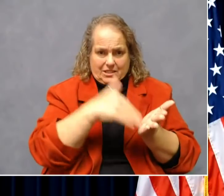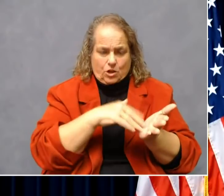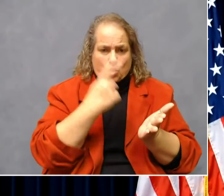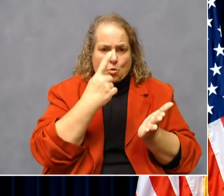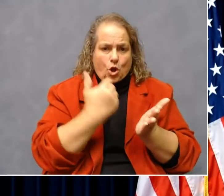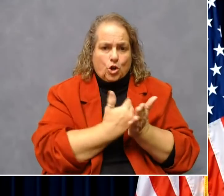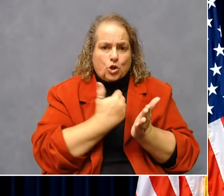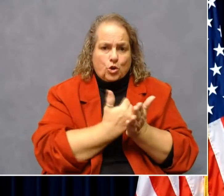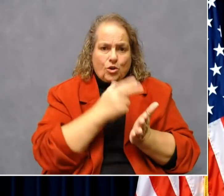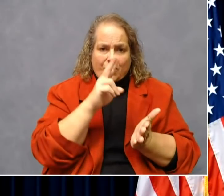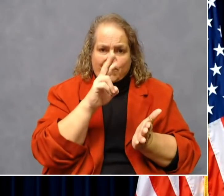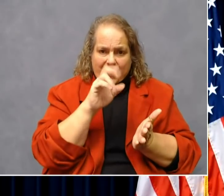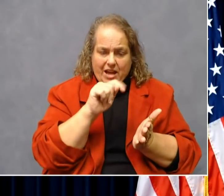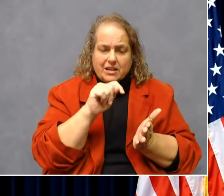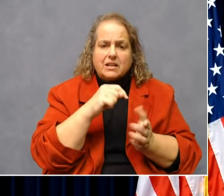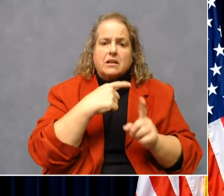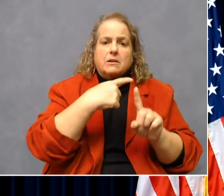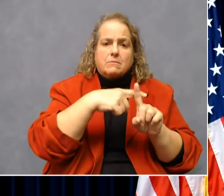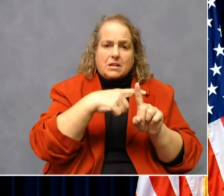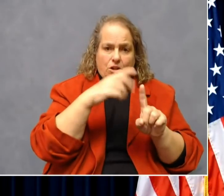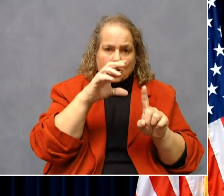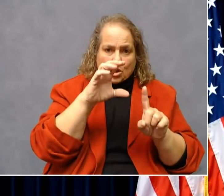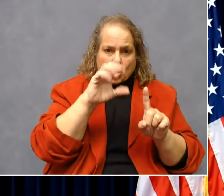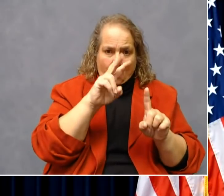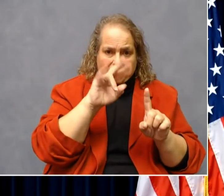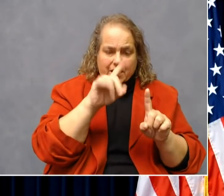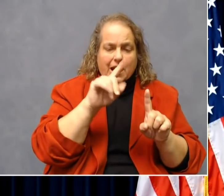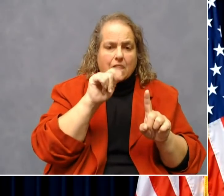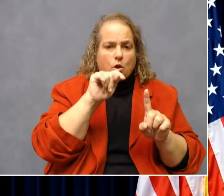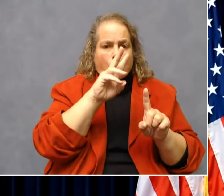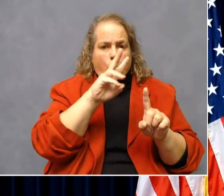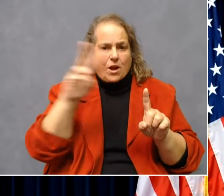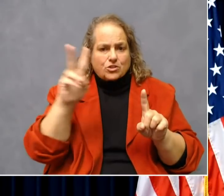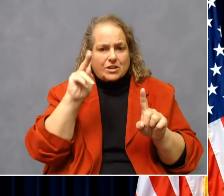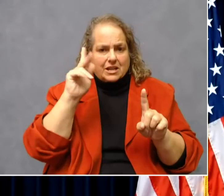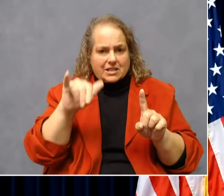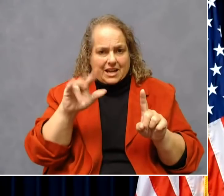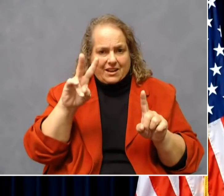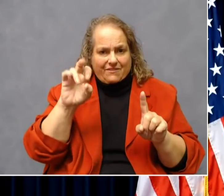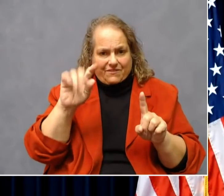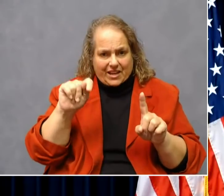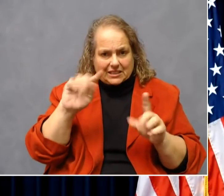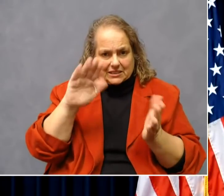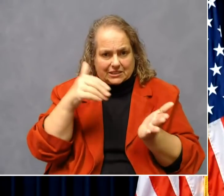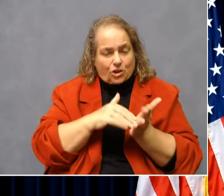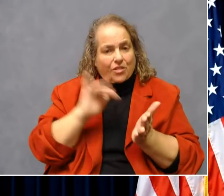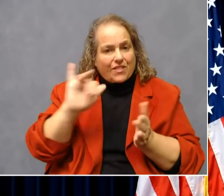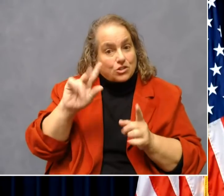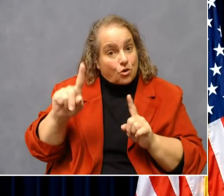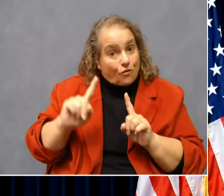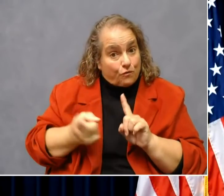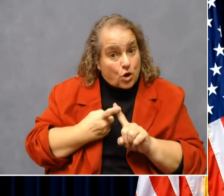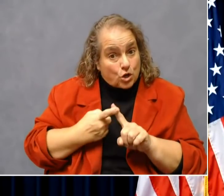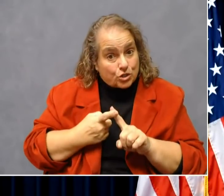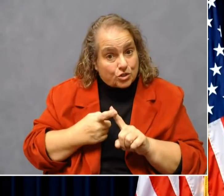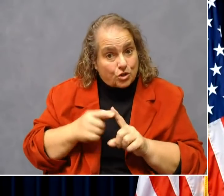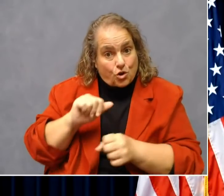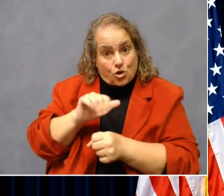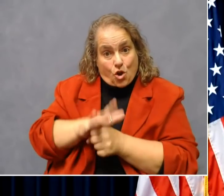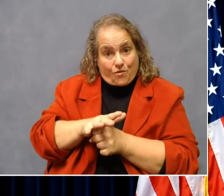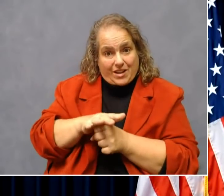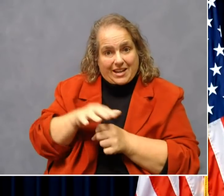COVID at the Western Kentucky Veterans Center. This is its first COVID positive result in a veteran in that